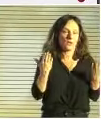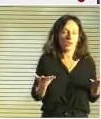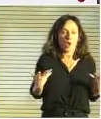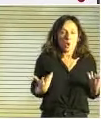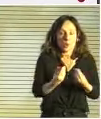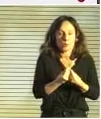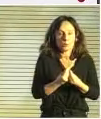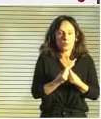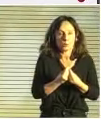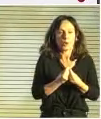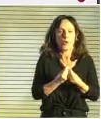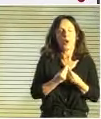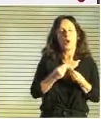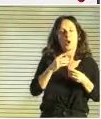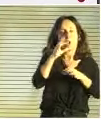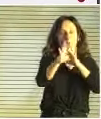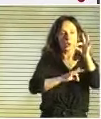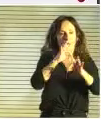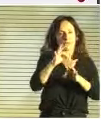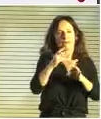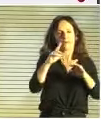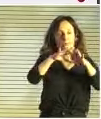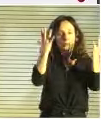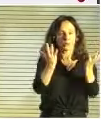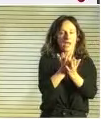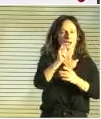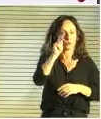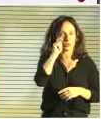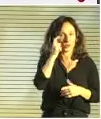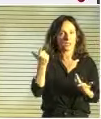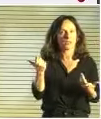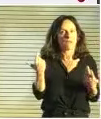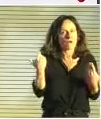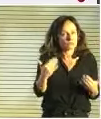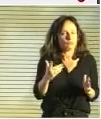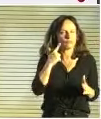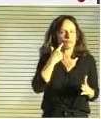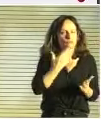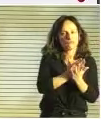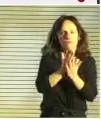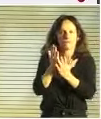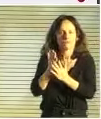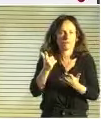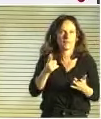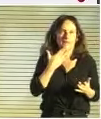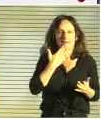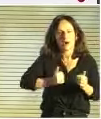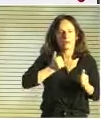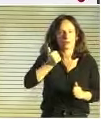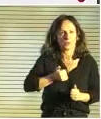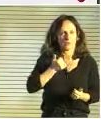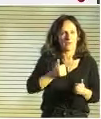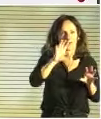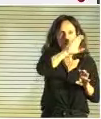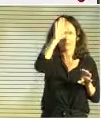lot of chances for a number of countries in the world to get better, to participate, to strengthen local